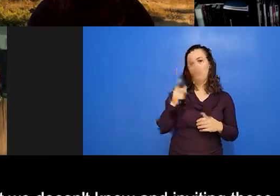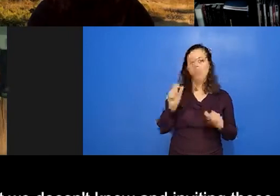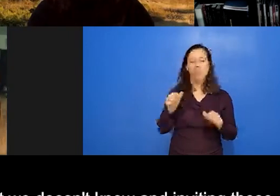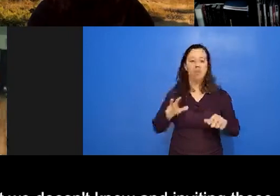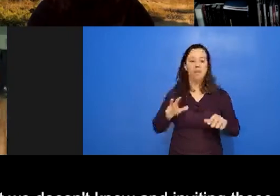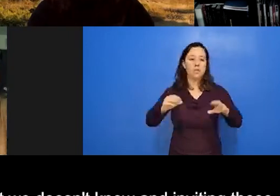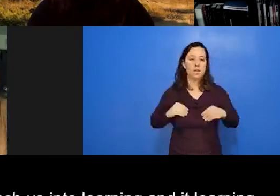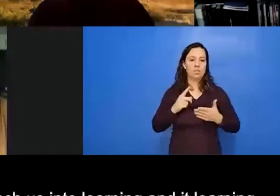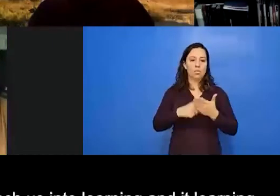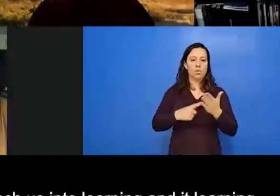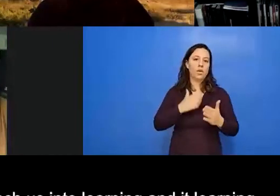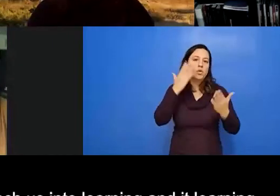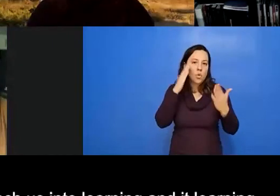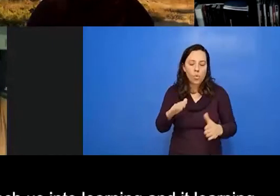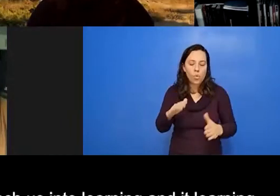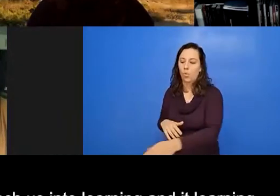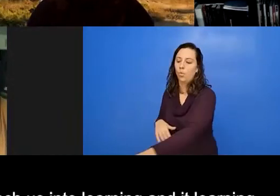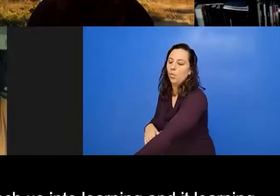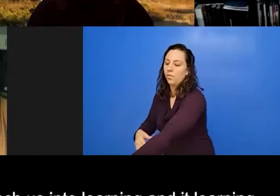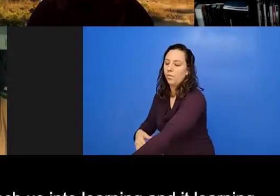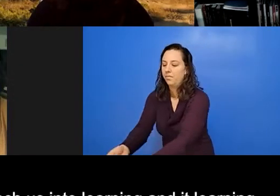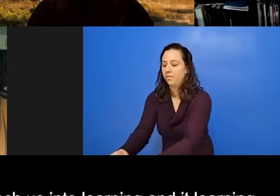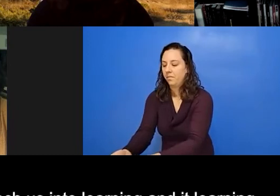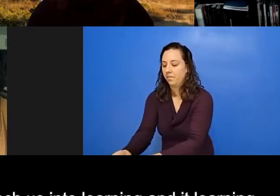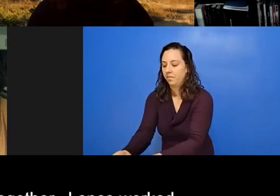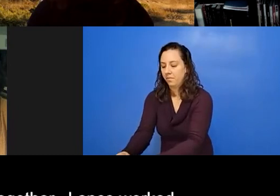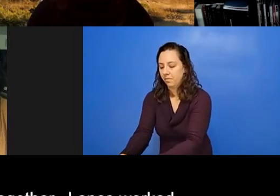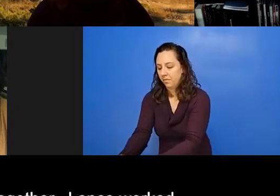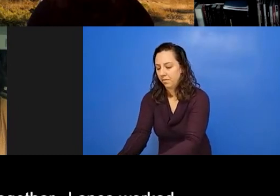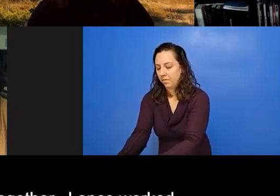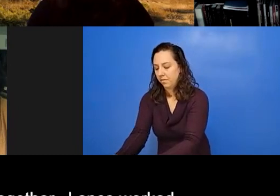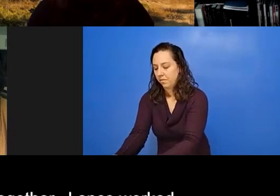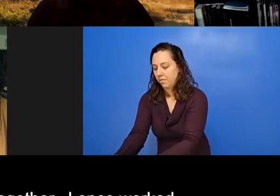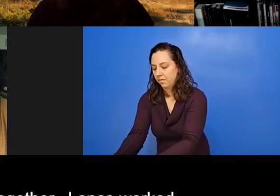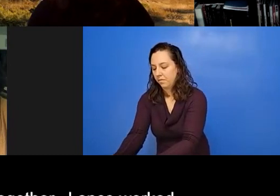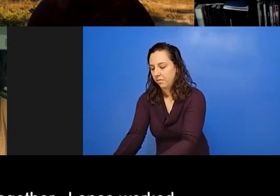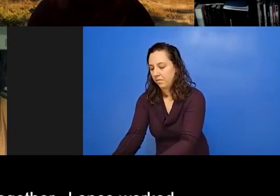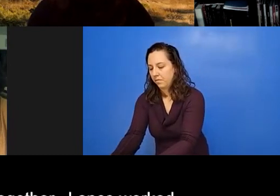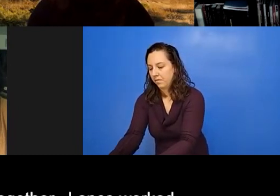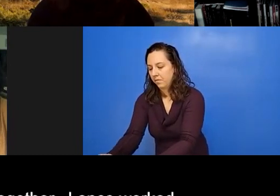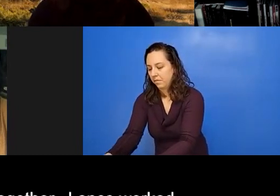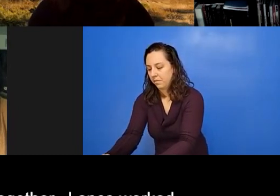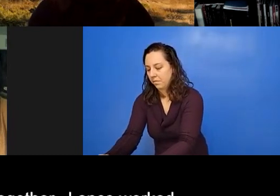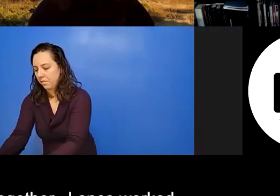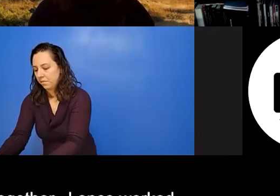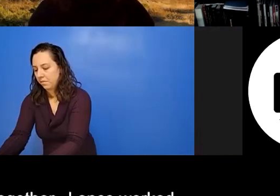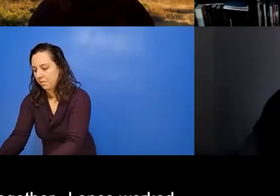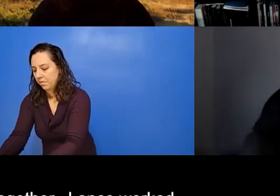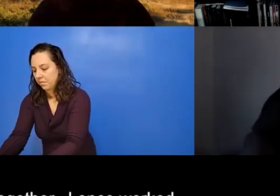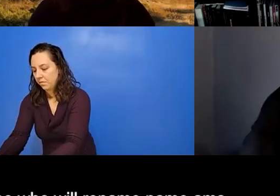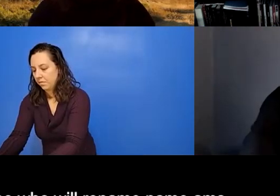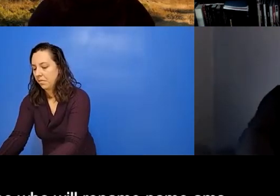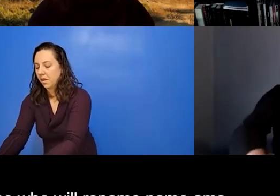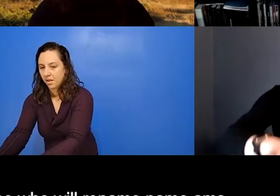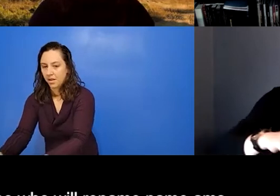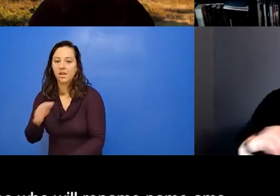know and inviting those who can teach us into learning and to learning together. You know, I, I once, um, worked for a tribe, which would